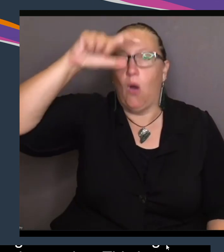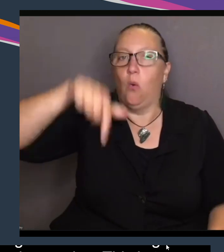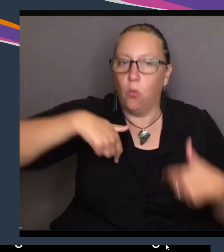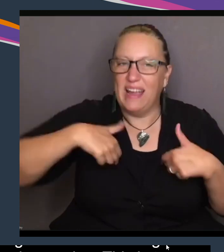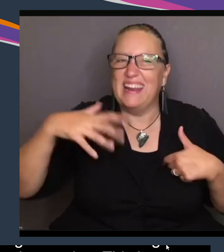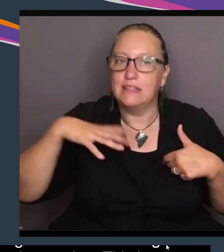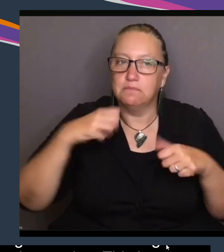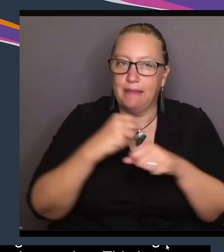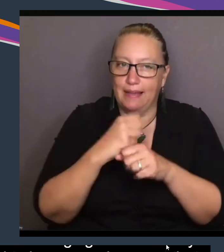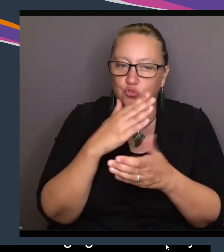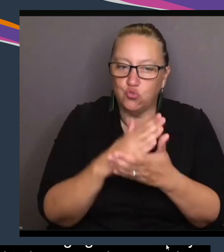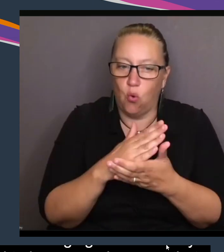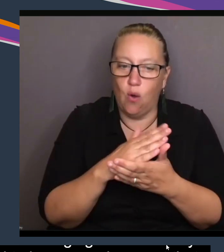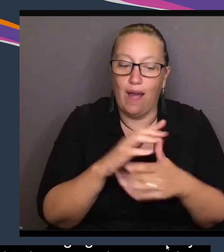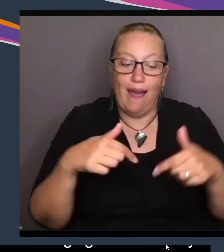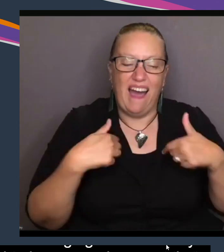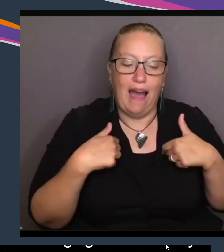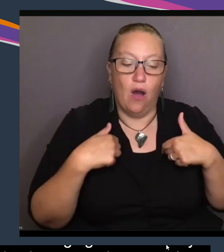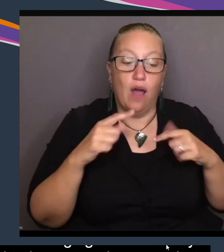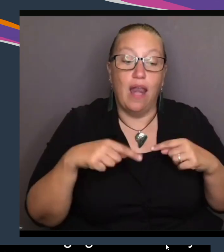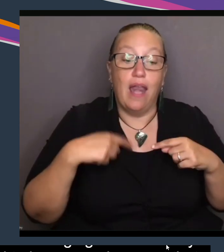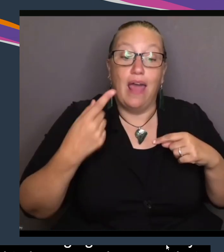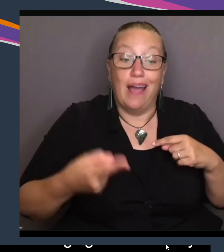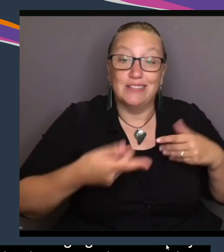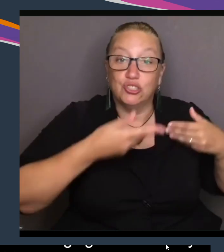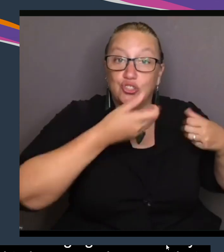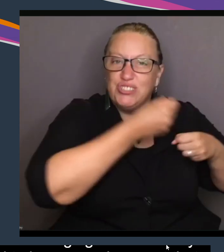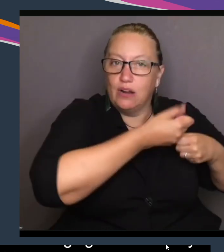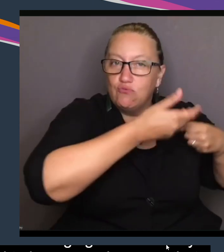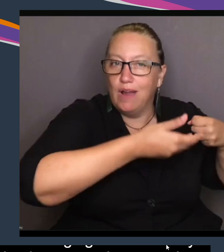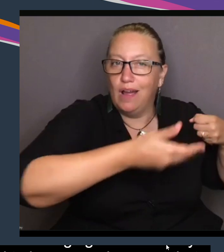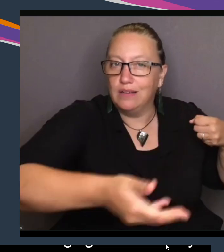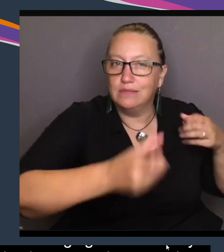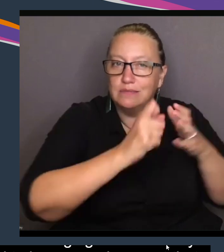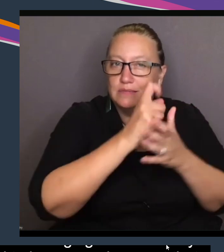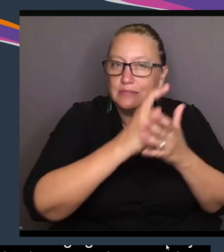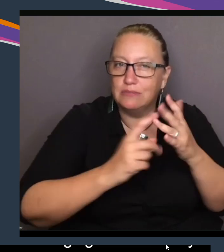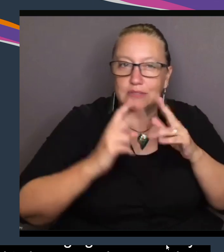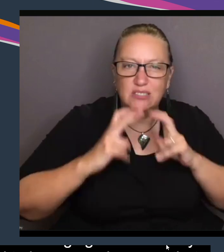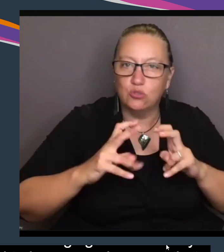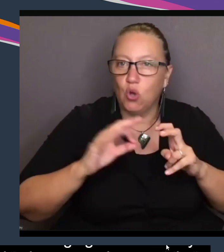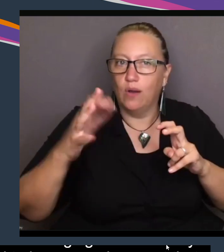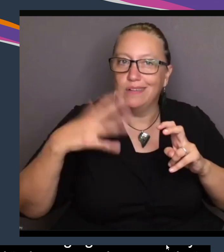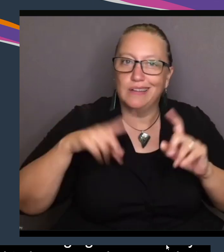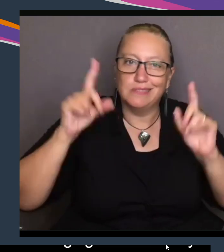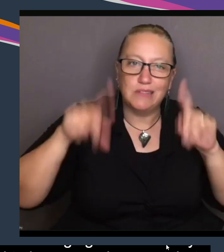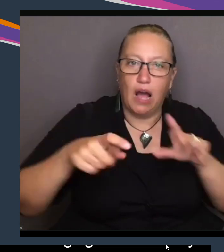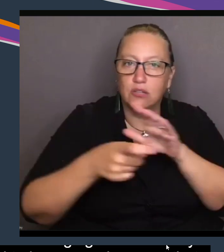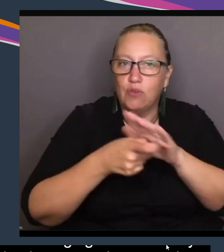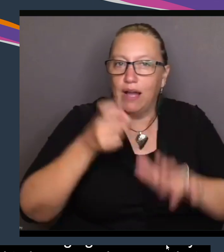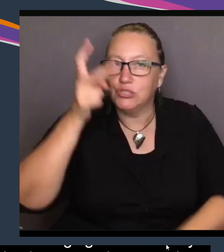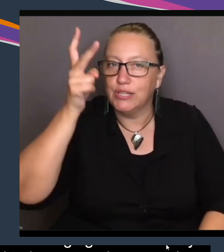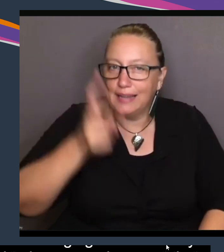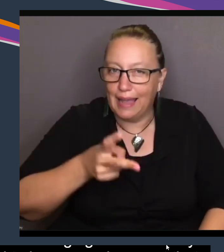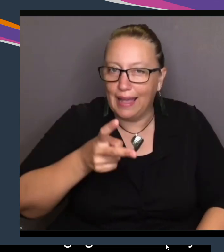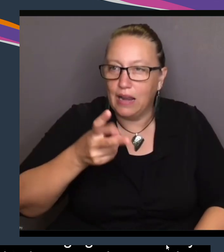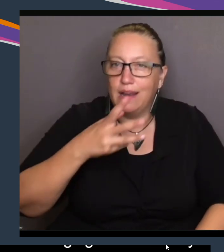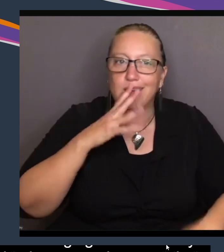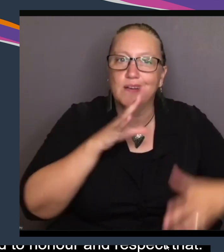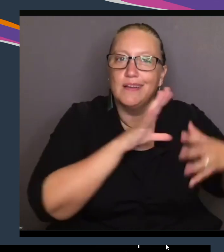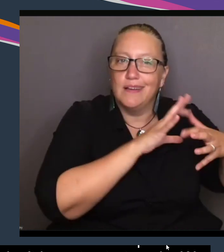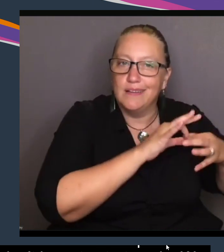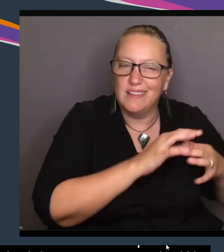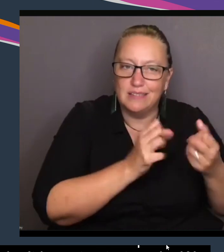that. Our change is progressive and intergenerational. And it is not perfect, and we will make mistakes, and I'm